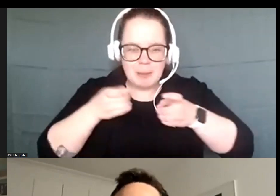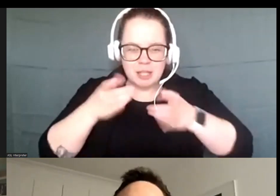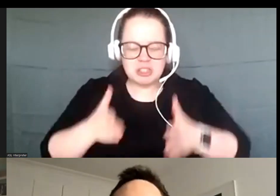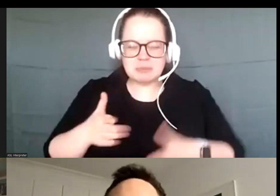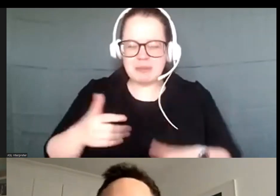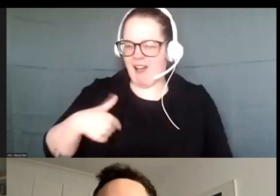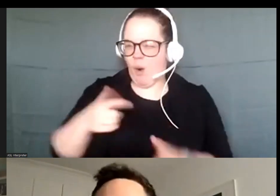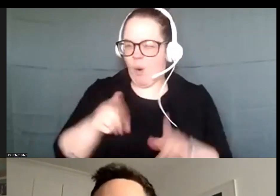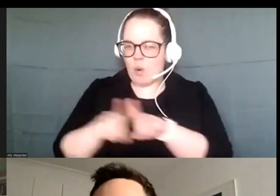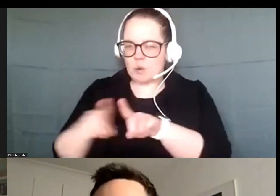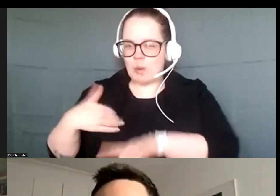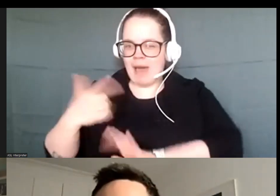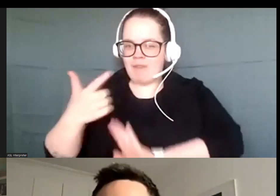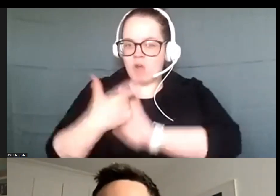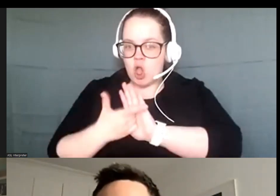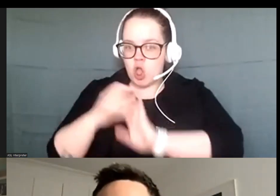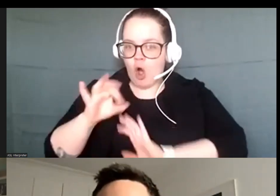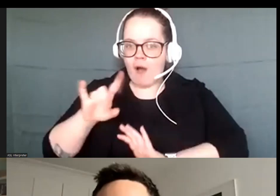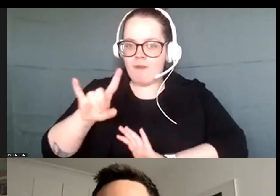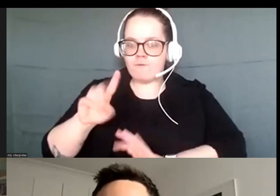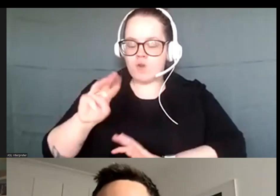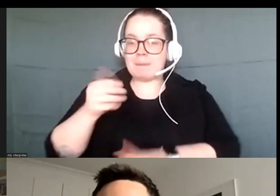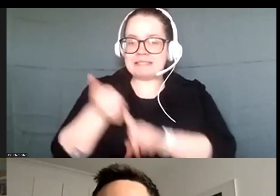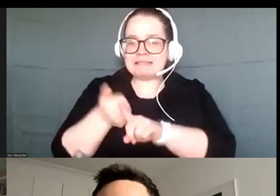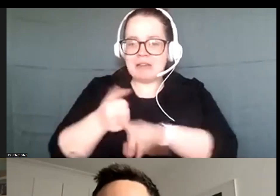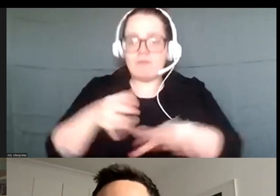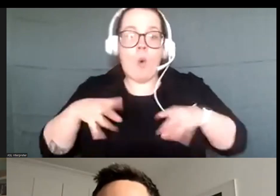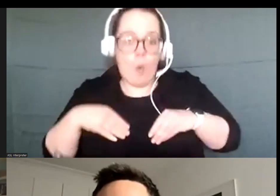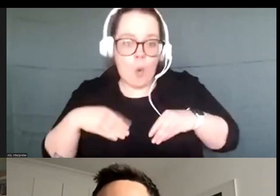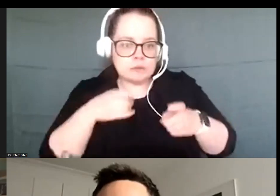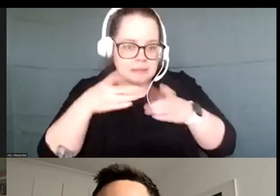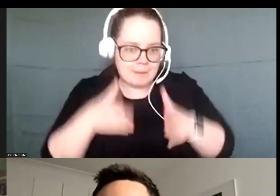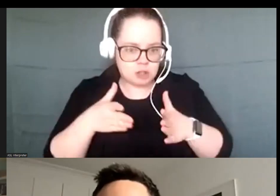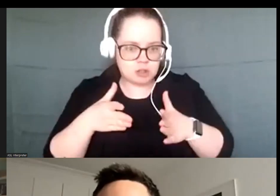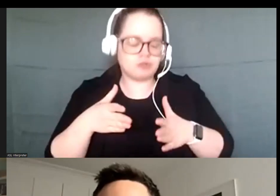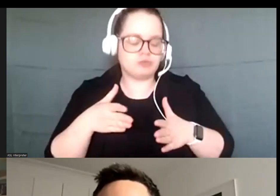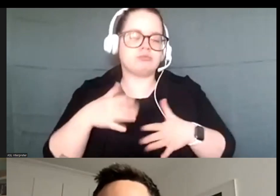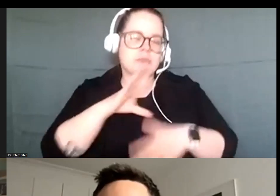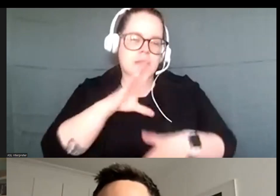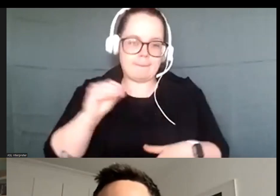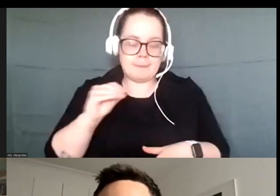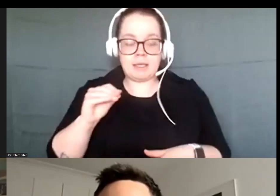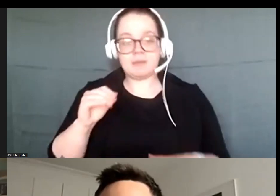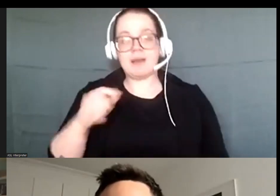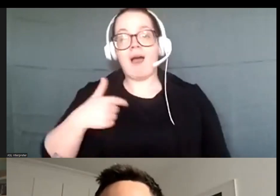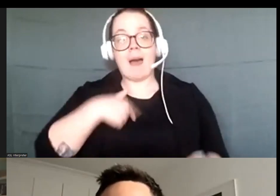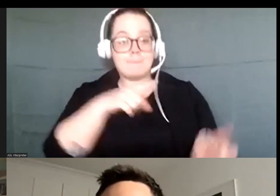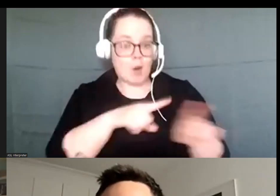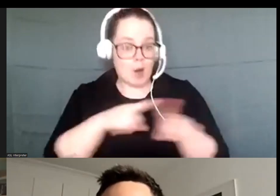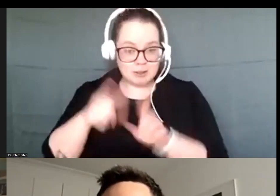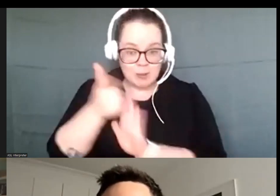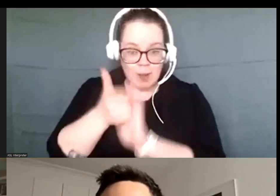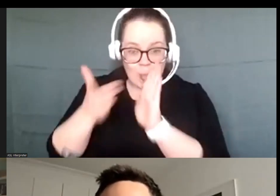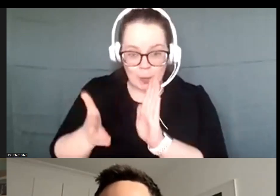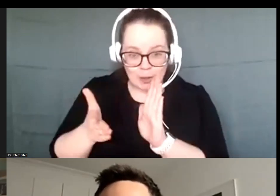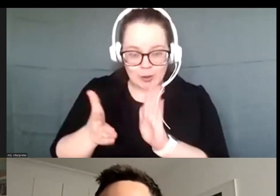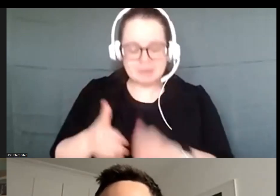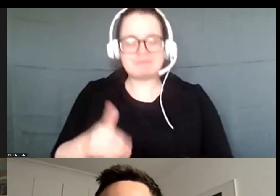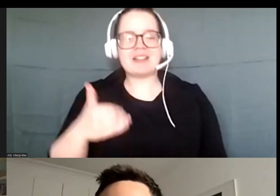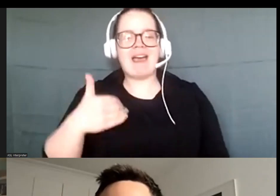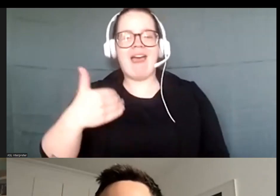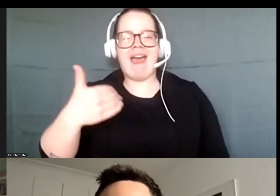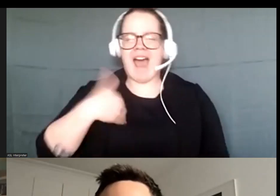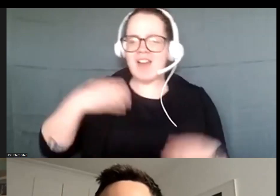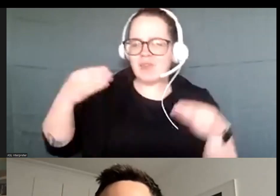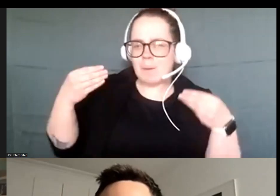firm that owns the management company. I'm also a lawyer. I have a boutique